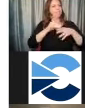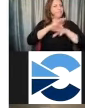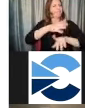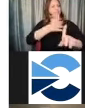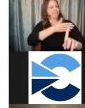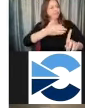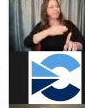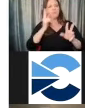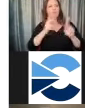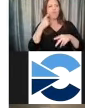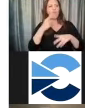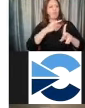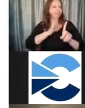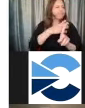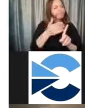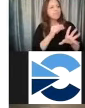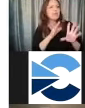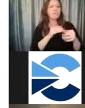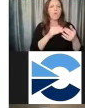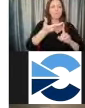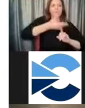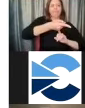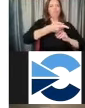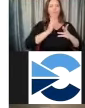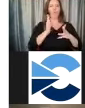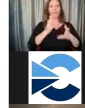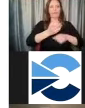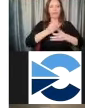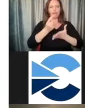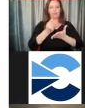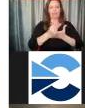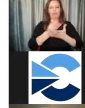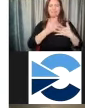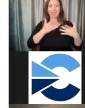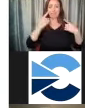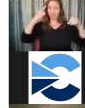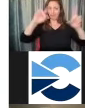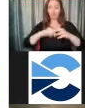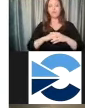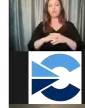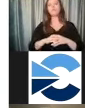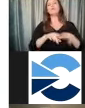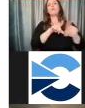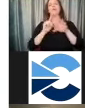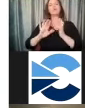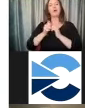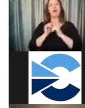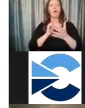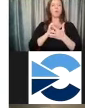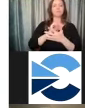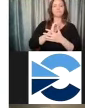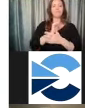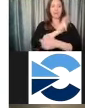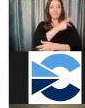to improve their own health. And while there's mixed evidence regarding how patient or care